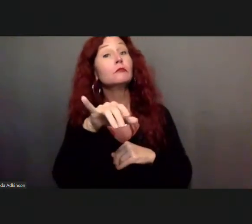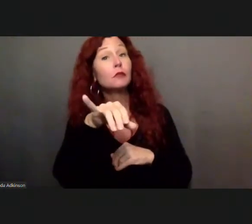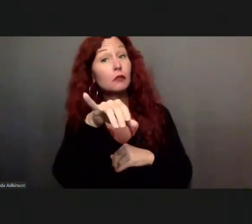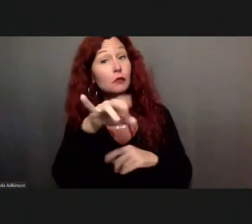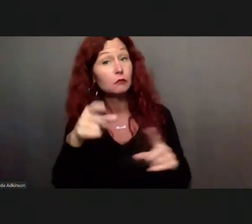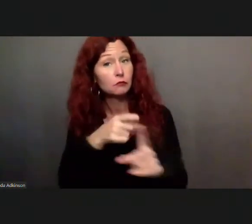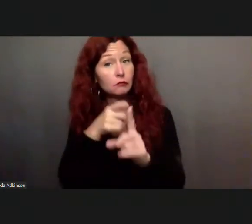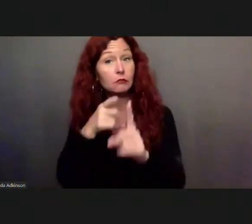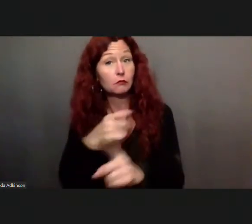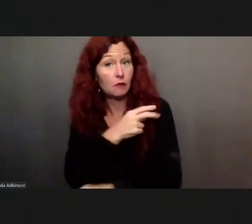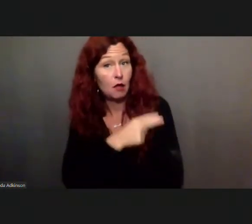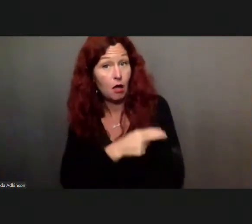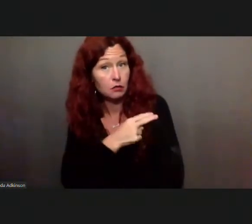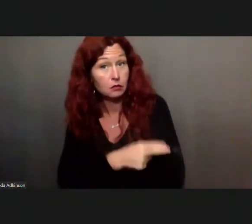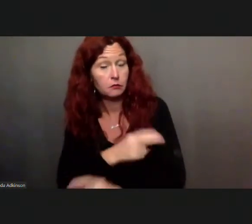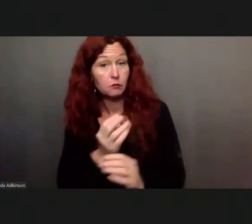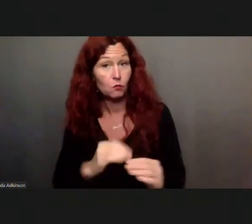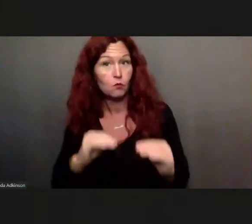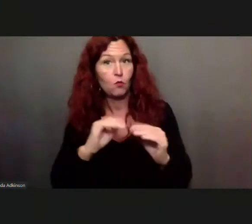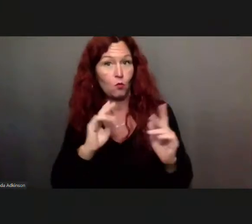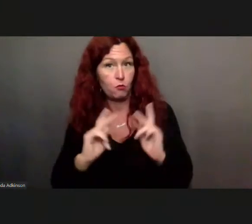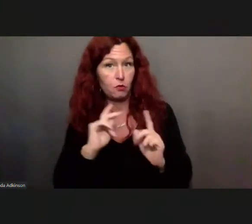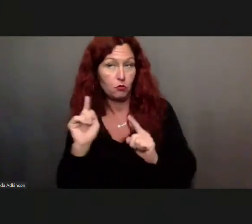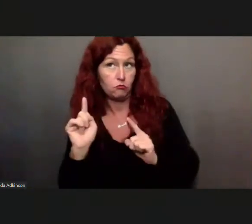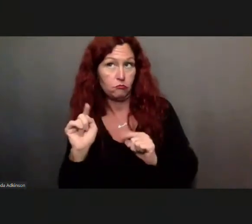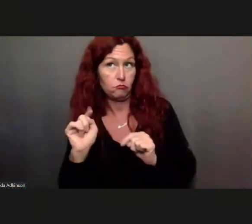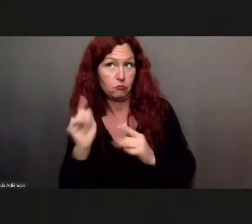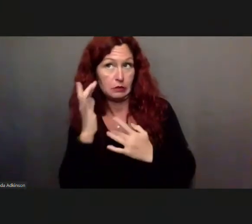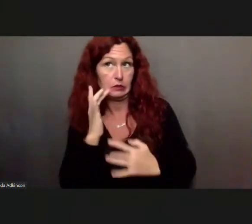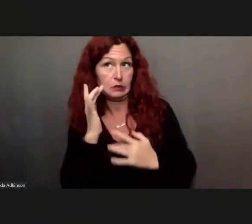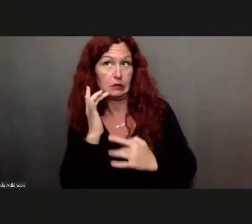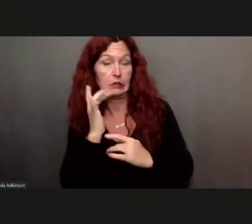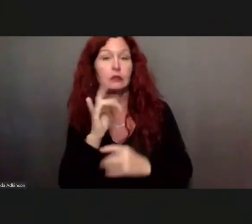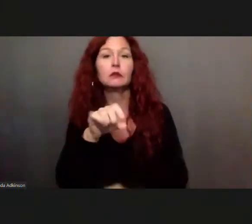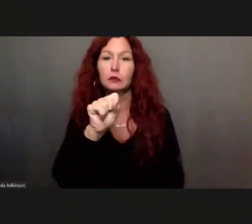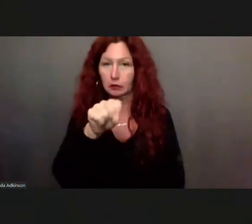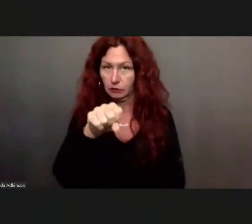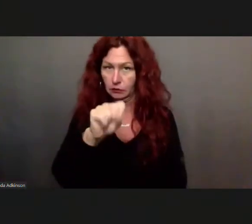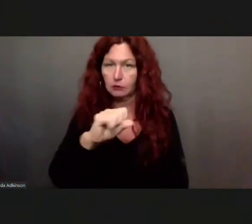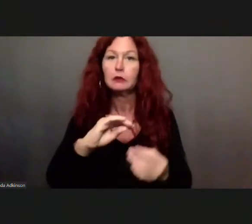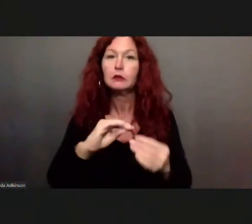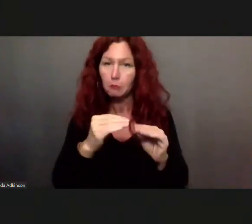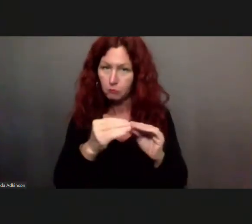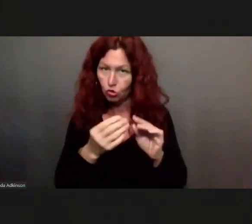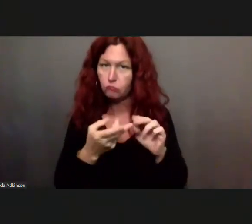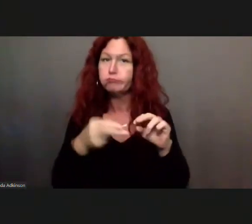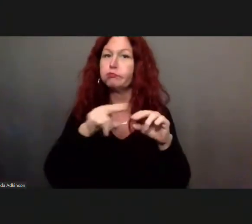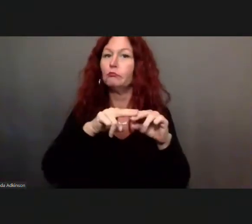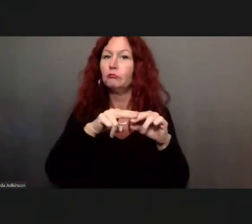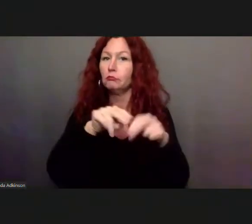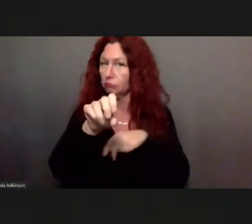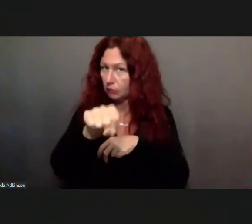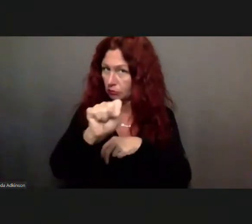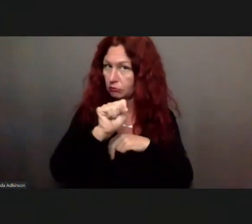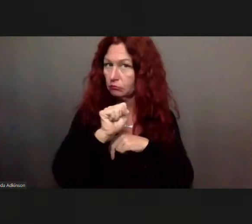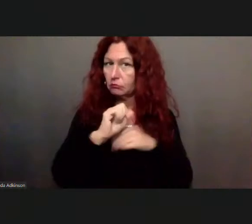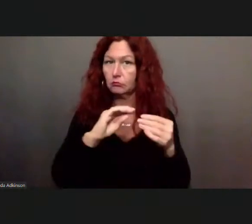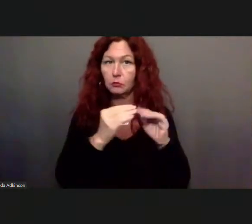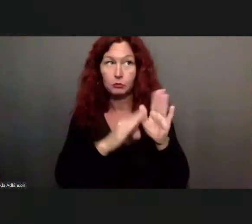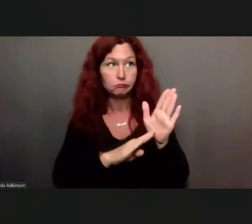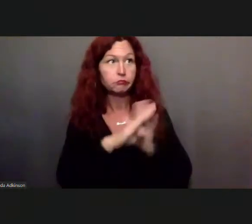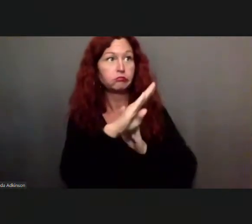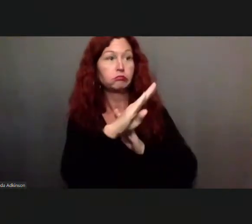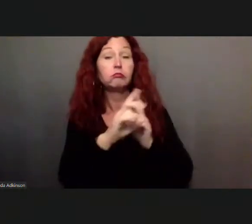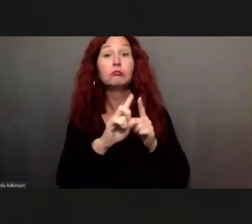beds, but there are some hospitals that have transferred their patients to other hospitals in their healthcare systems. Baptist Hospital, for